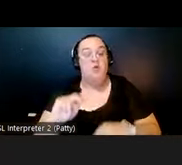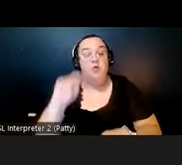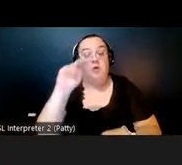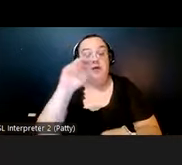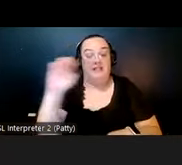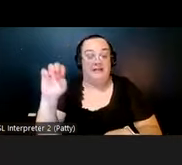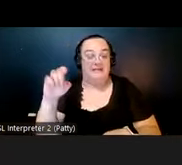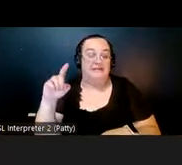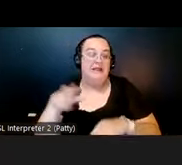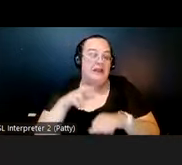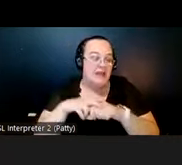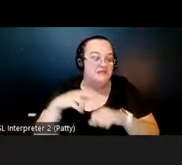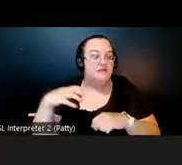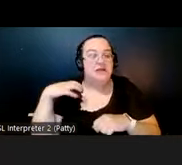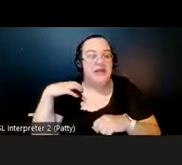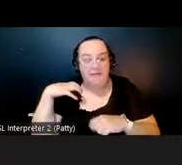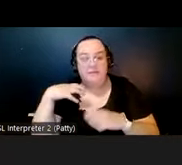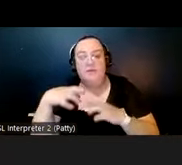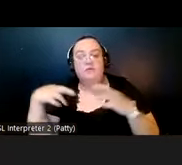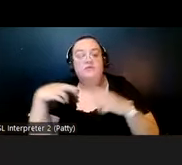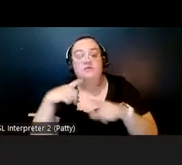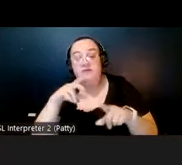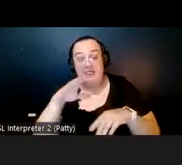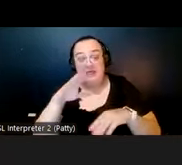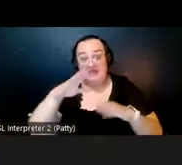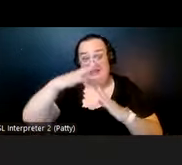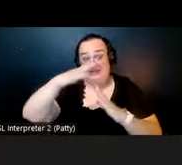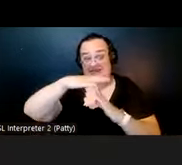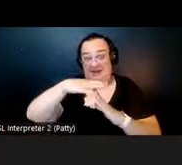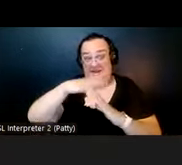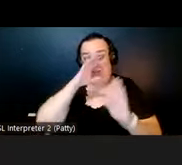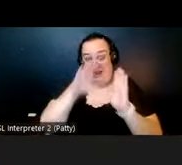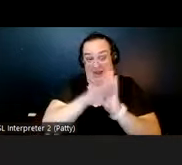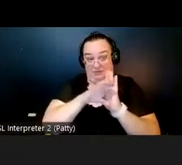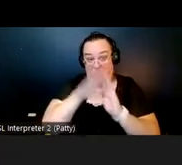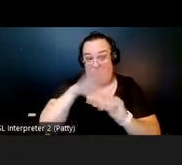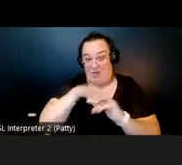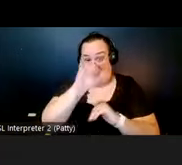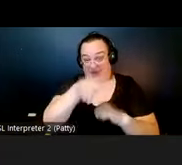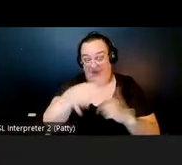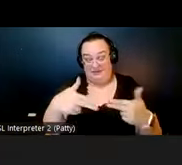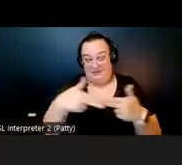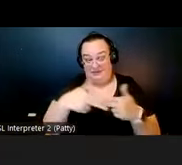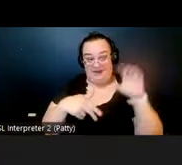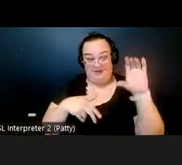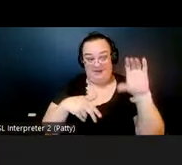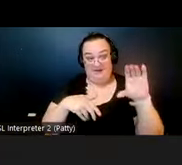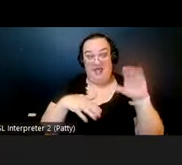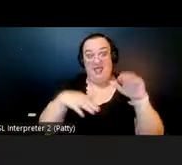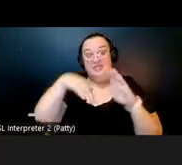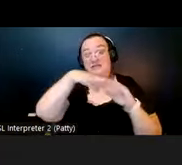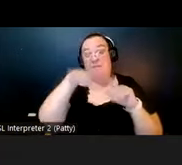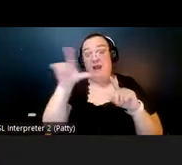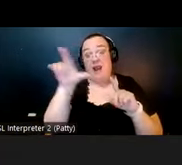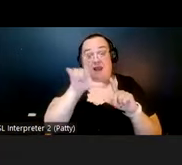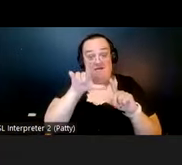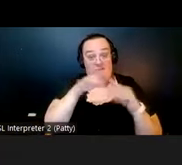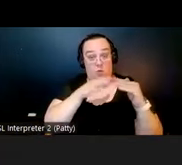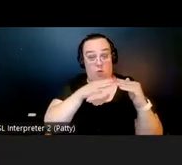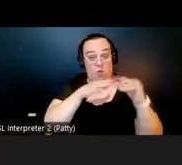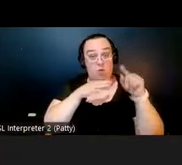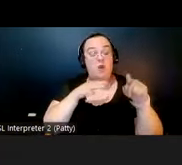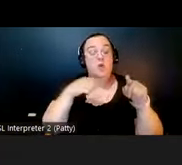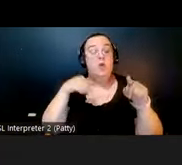Capital Regions. Looking across the top row of images on this slide, at the upper left, we